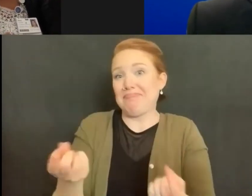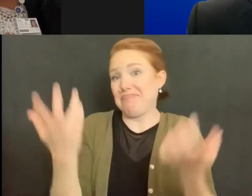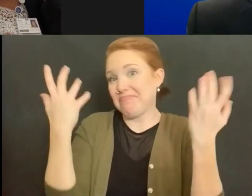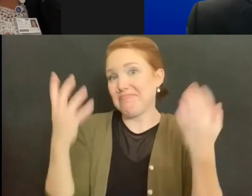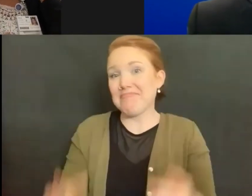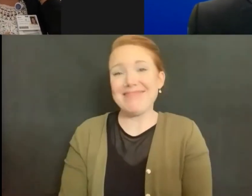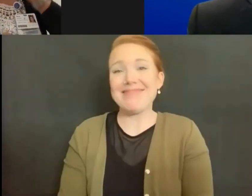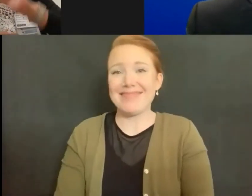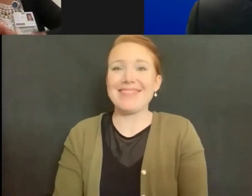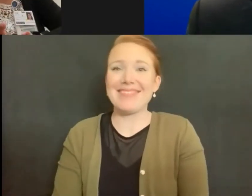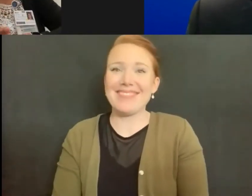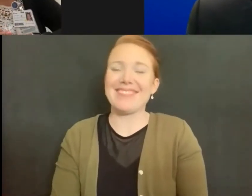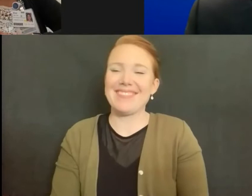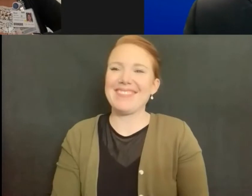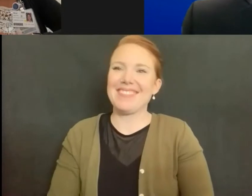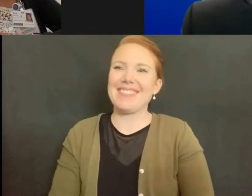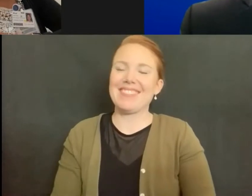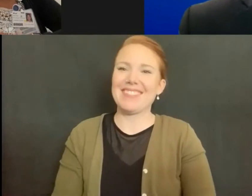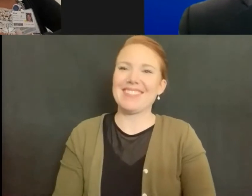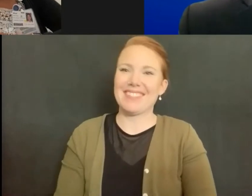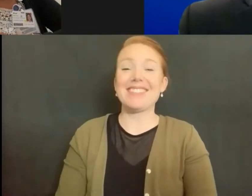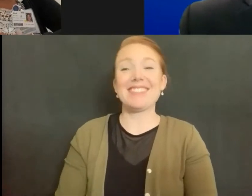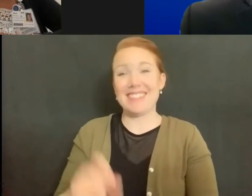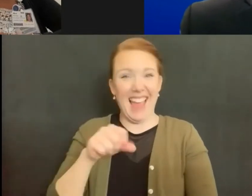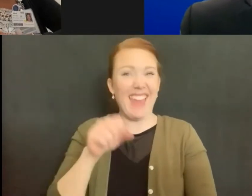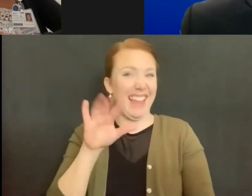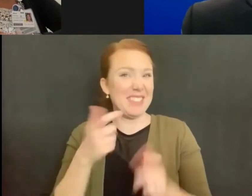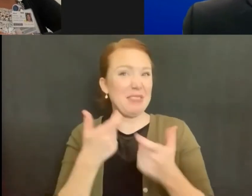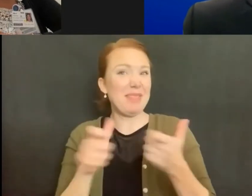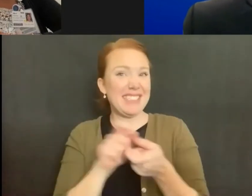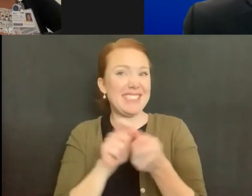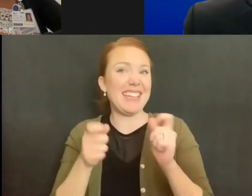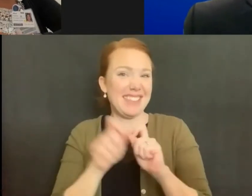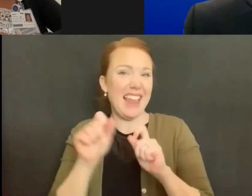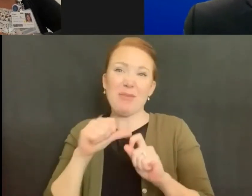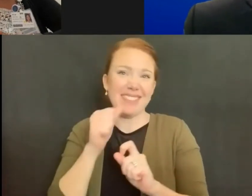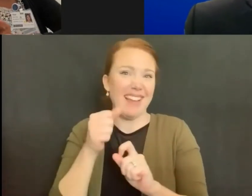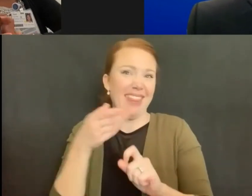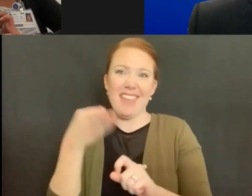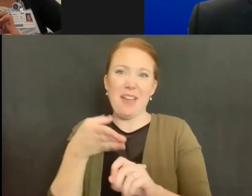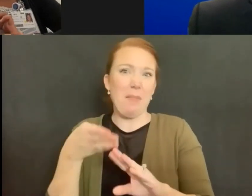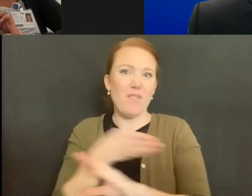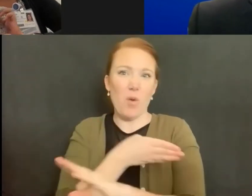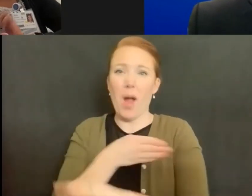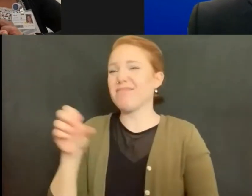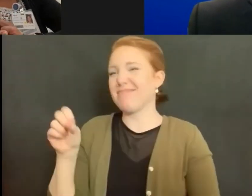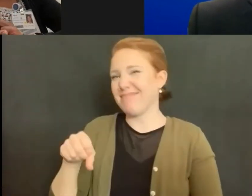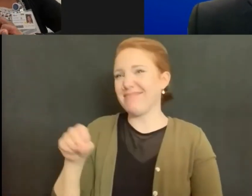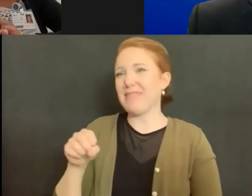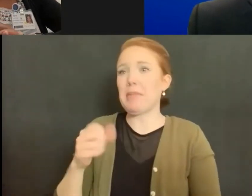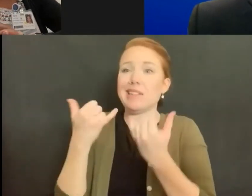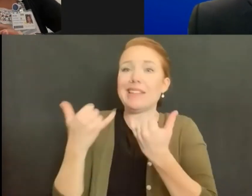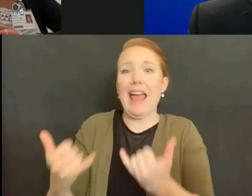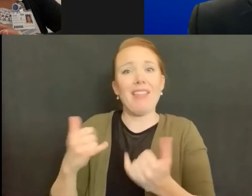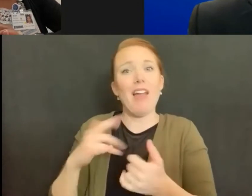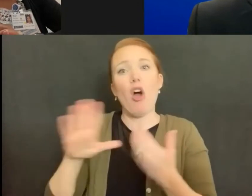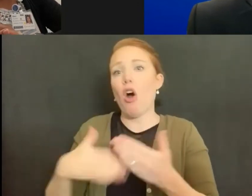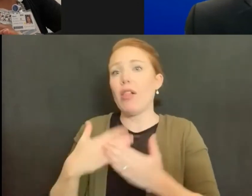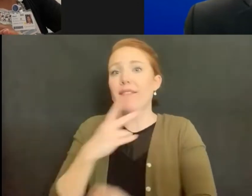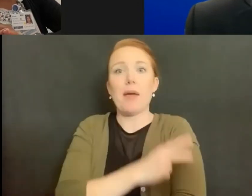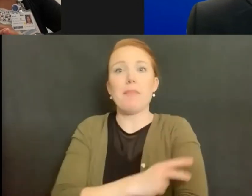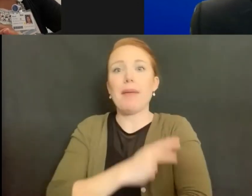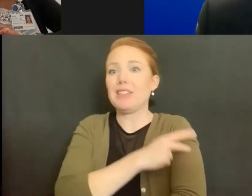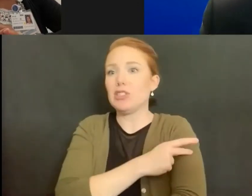change. That didn't exist, right? Yes, and now that all of the patient who goes